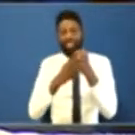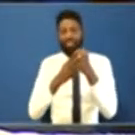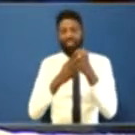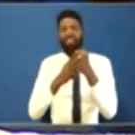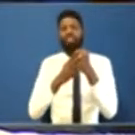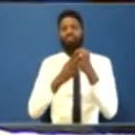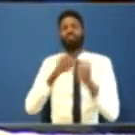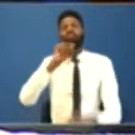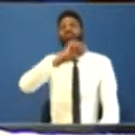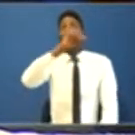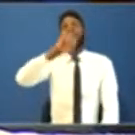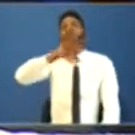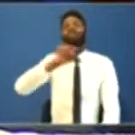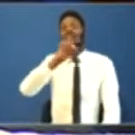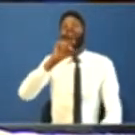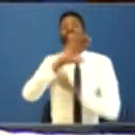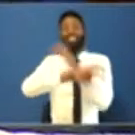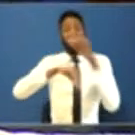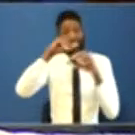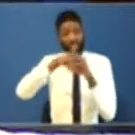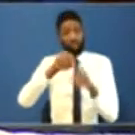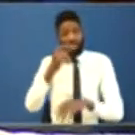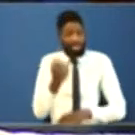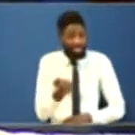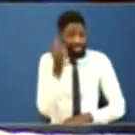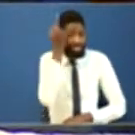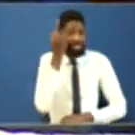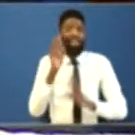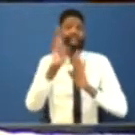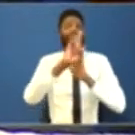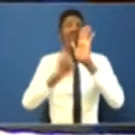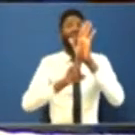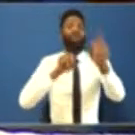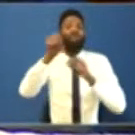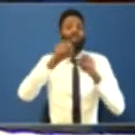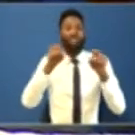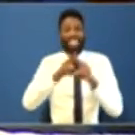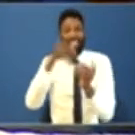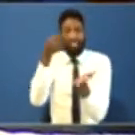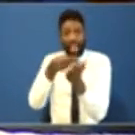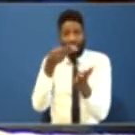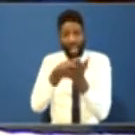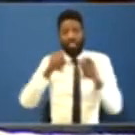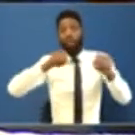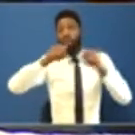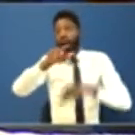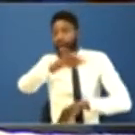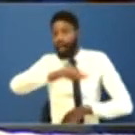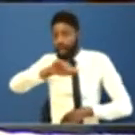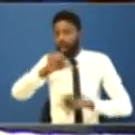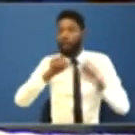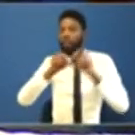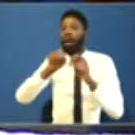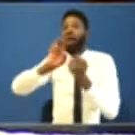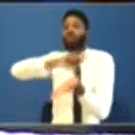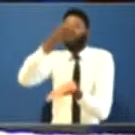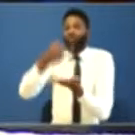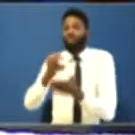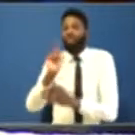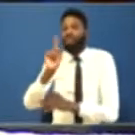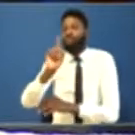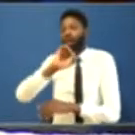do you understand the regulations and the finance management in terms of managing the resources in nairobi county